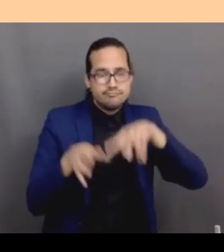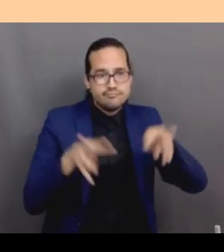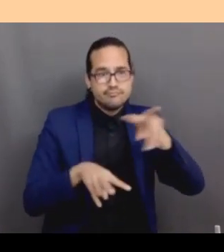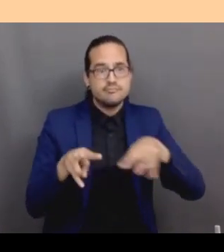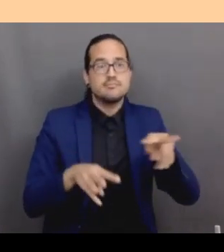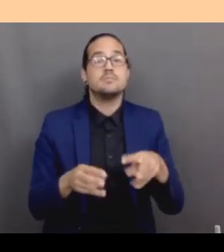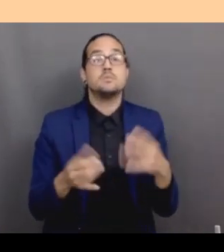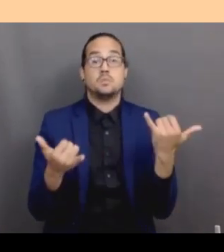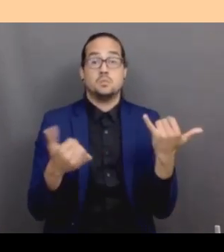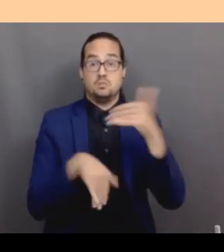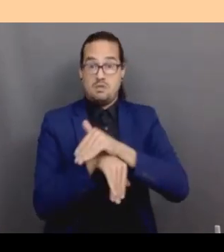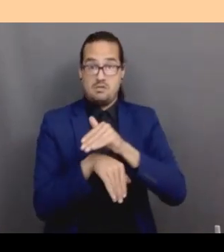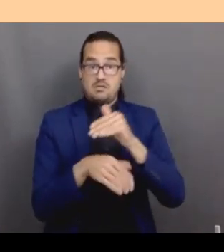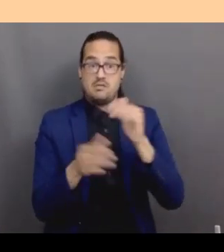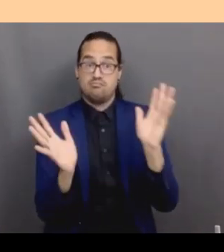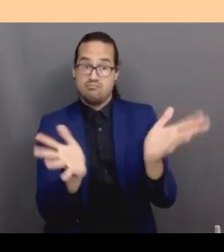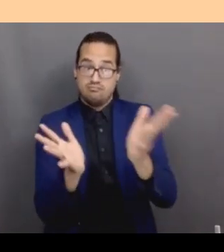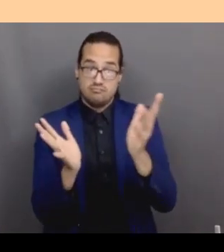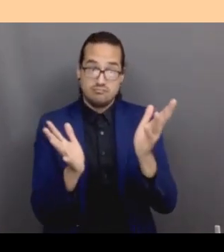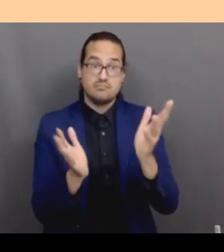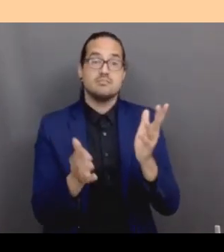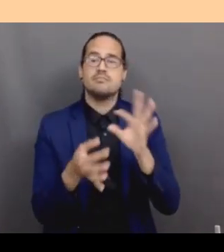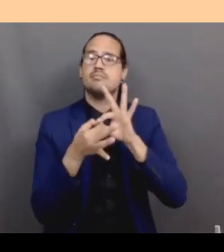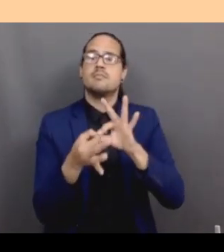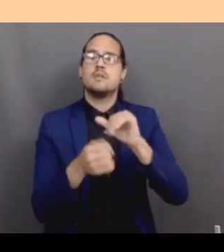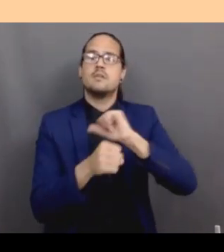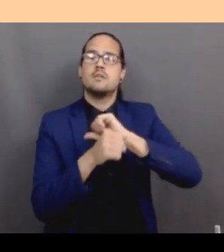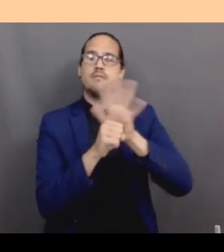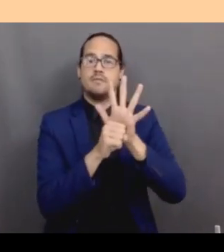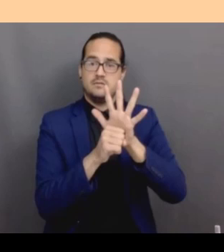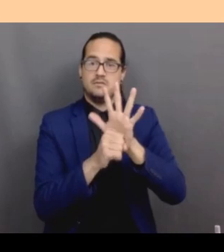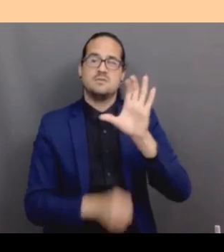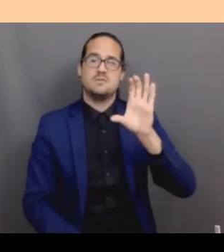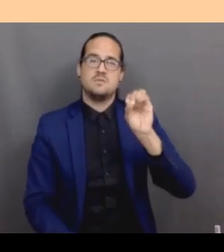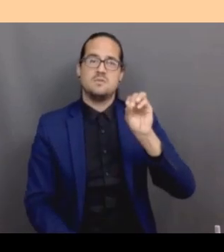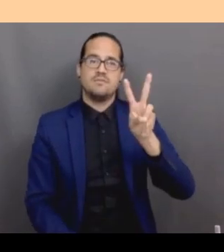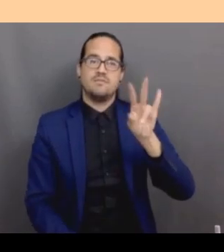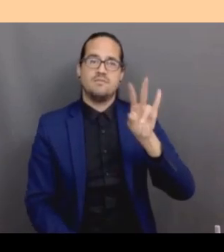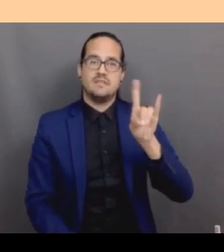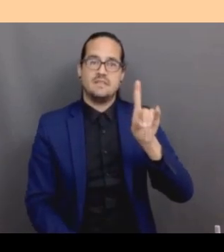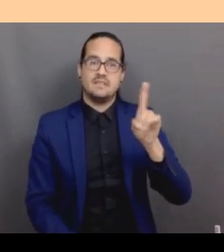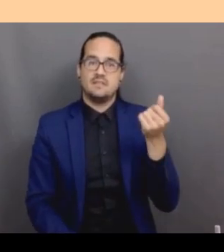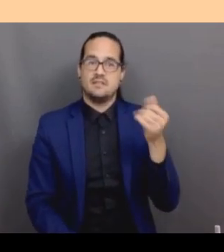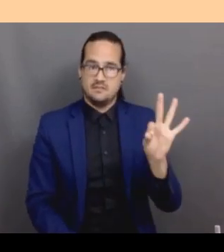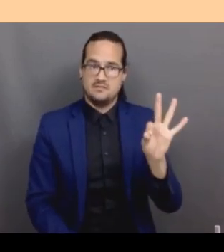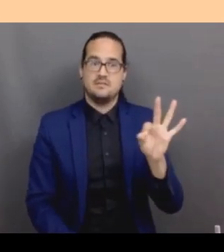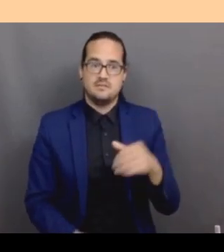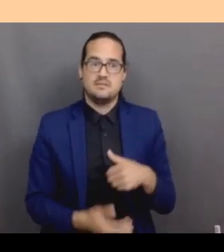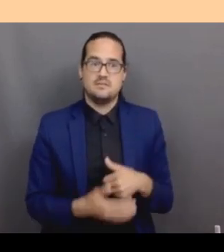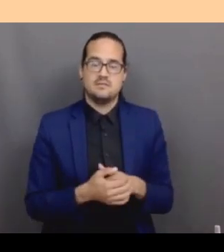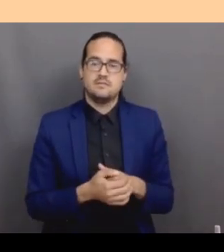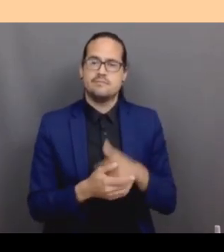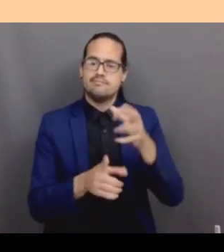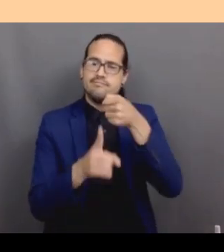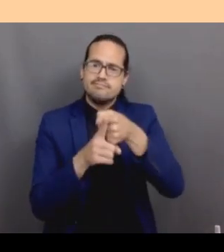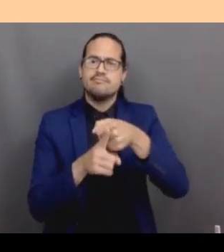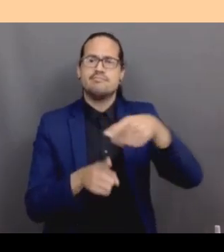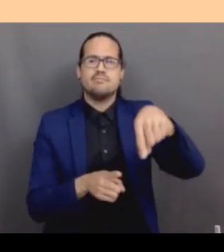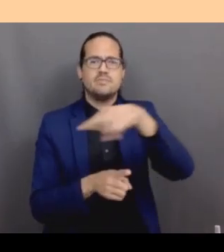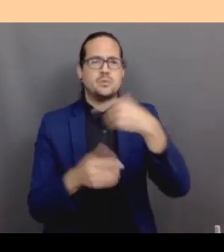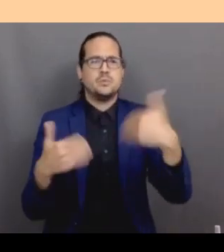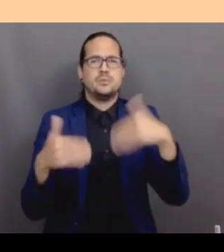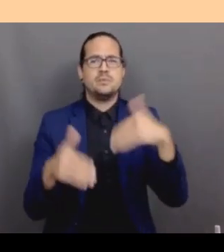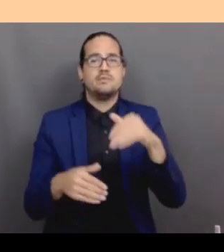vulnerable communities, our seniors, individuals experiencing homelessness, people of color, and of